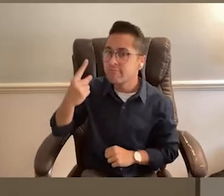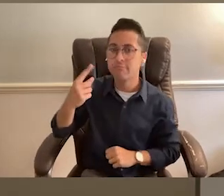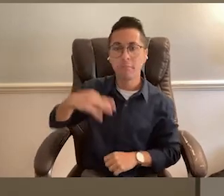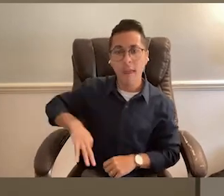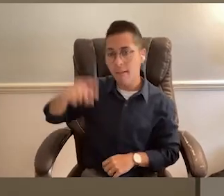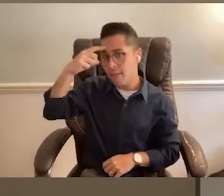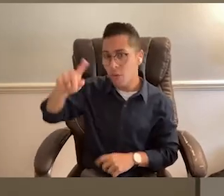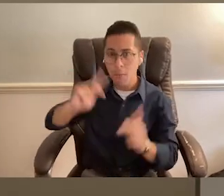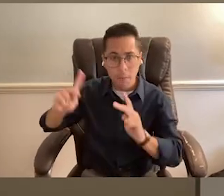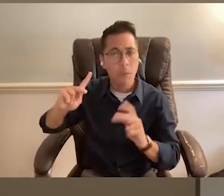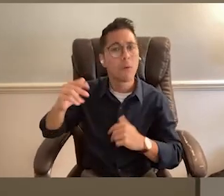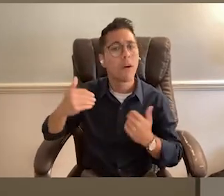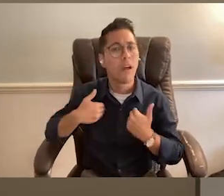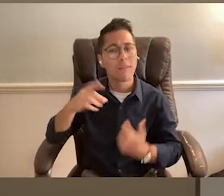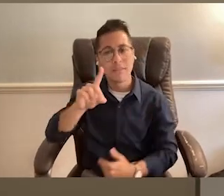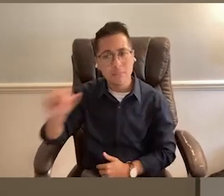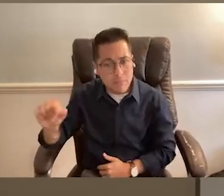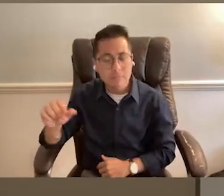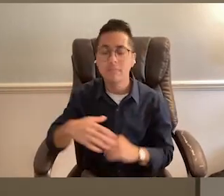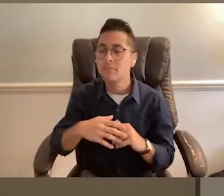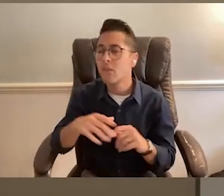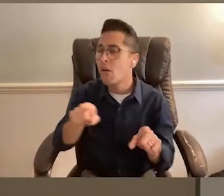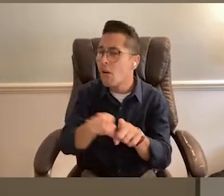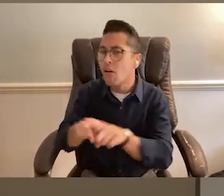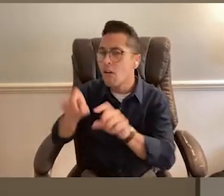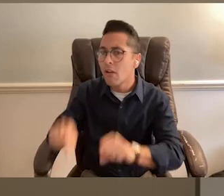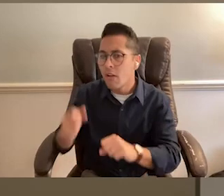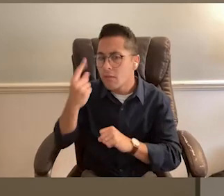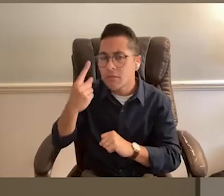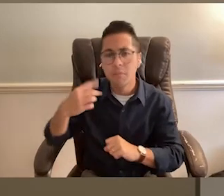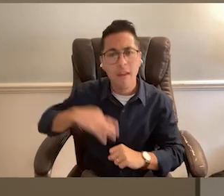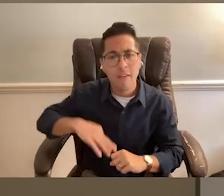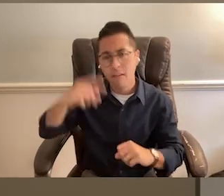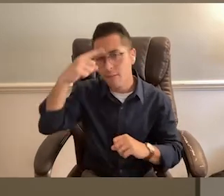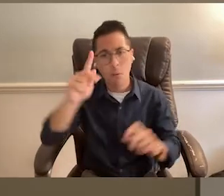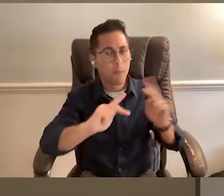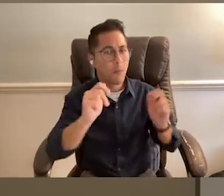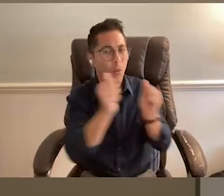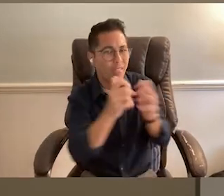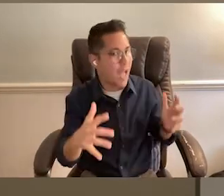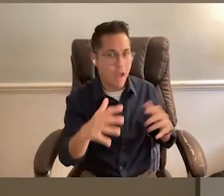we're about 3 hours north of here. And sorry, I'm going to be going back and forth. I don't have my clicker.